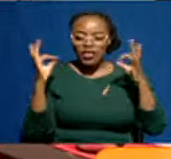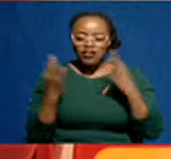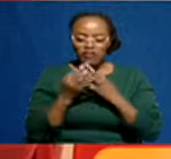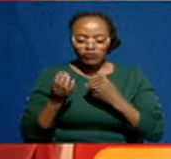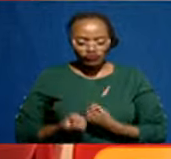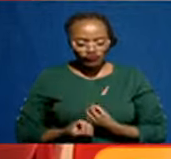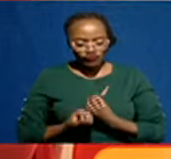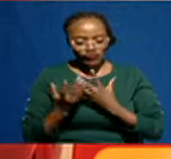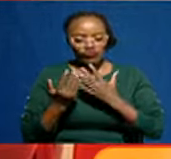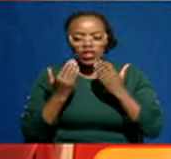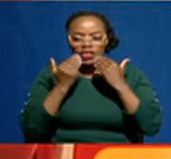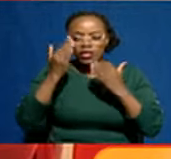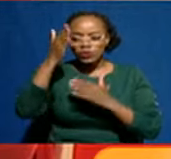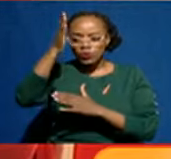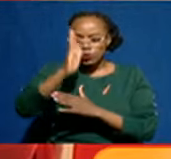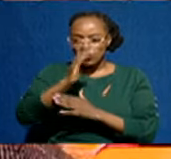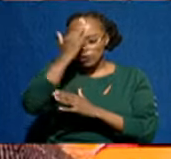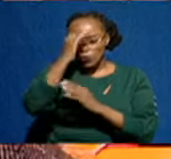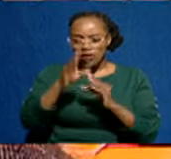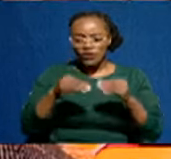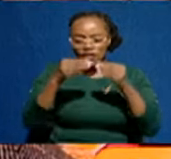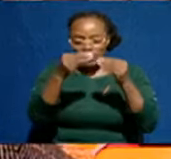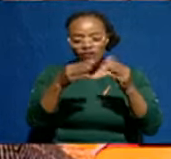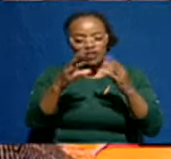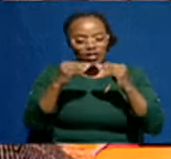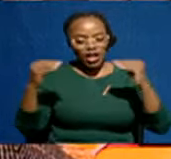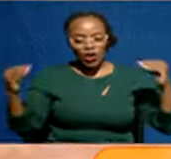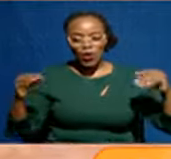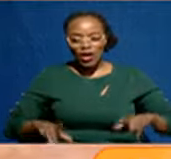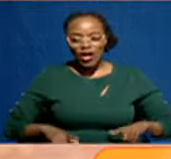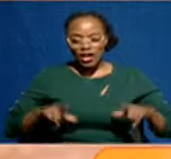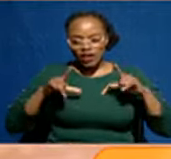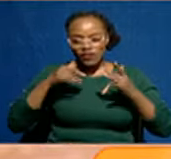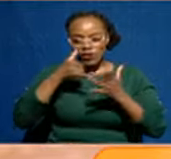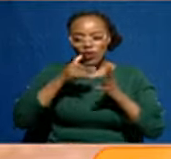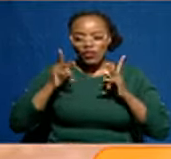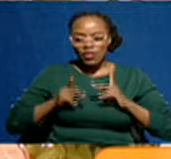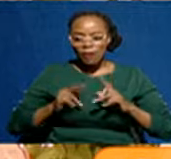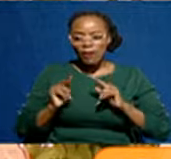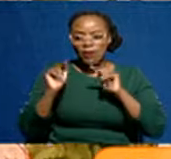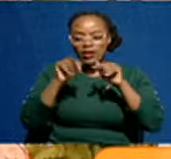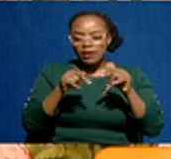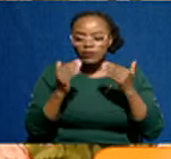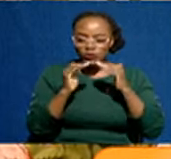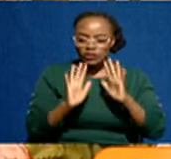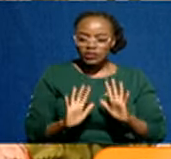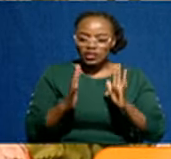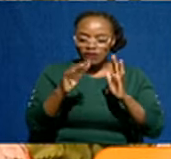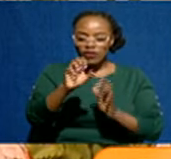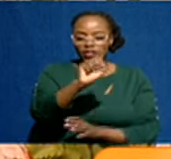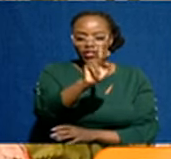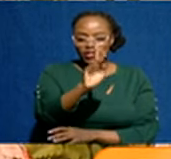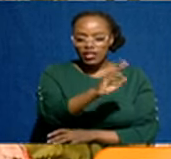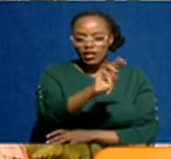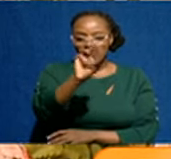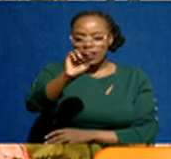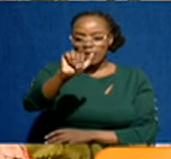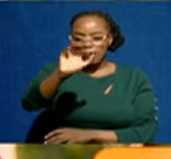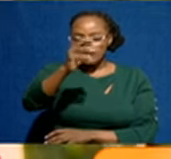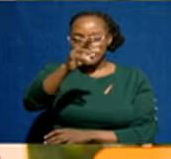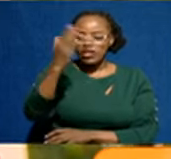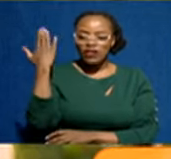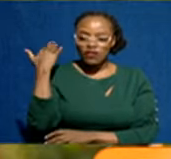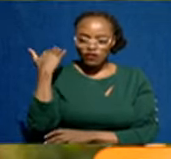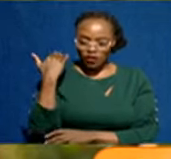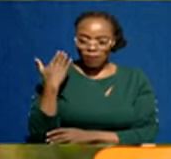expressed gratitude to God for granting her a long life. Among the people who paid tribute to her were SK Macharia, former